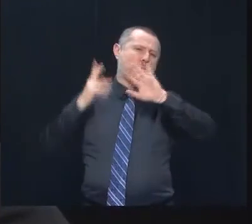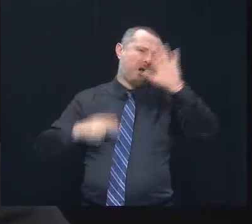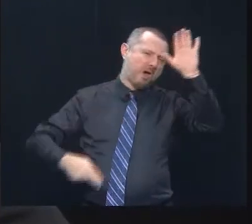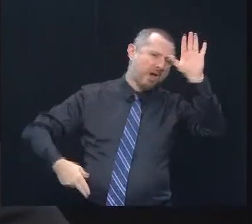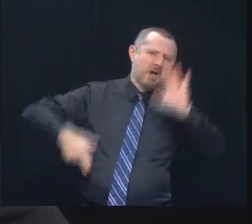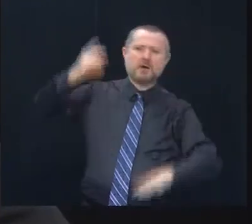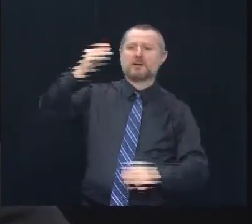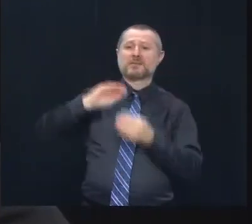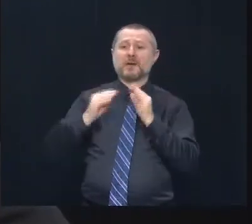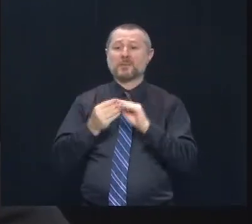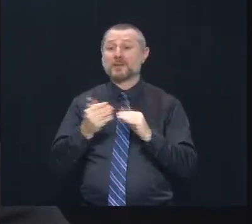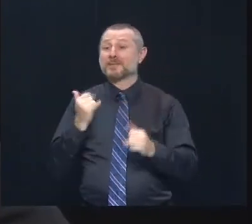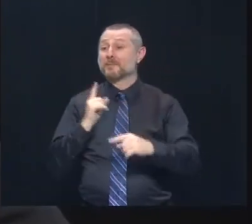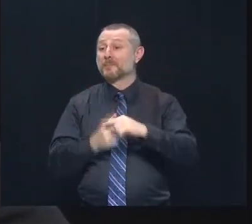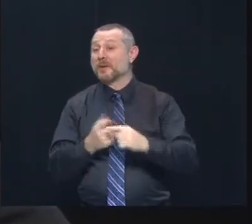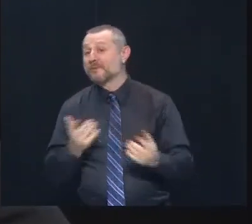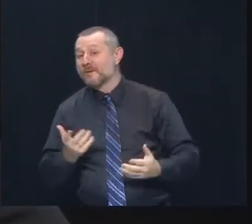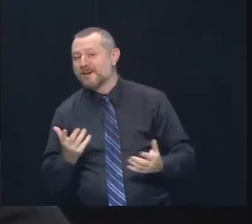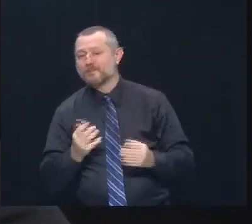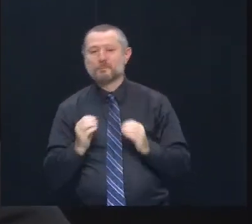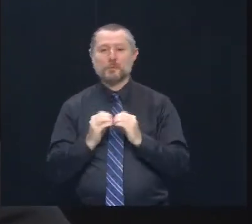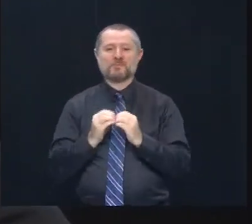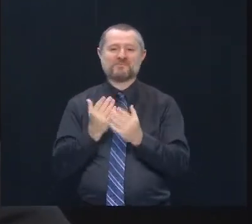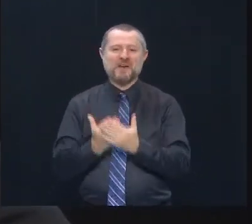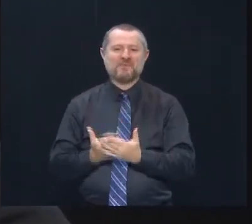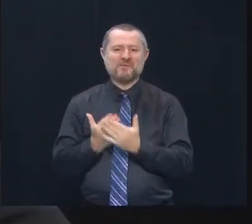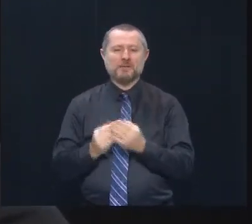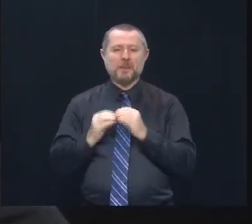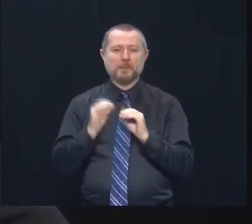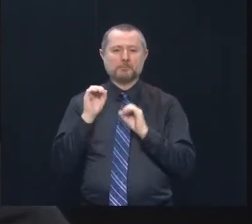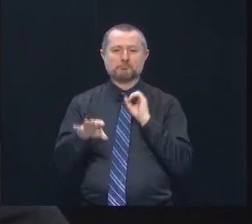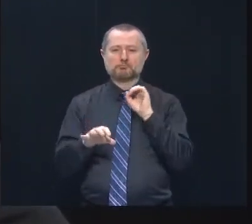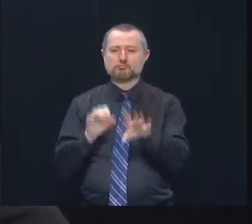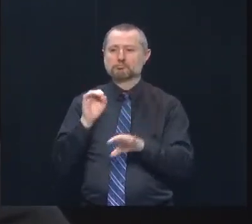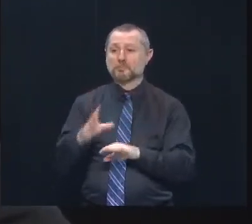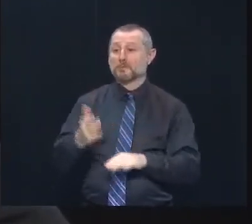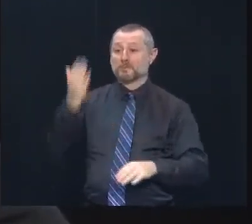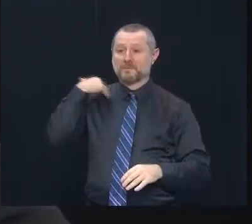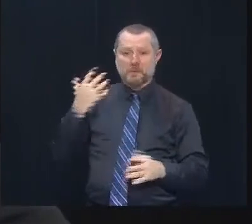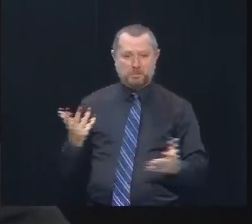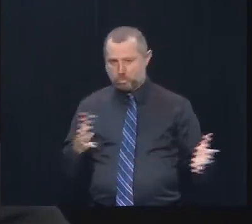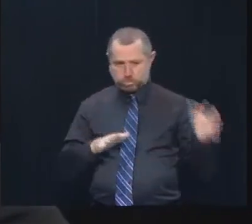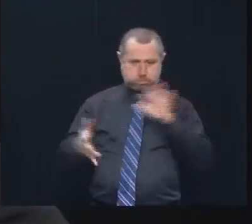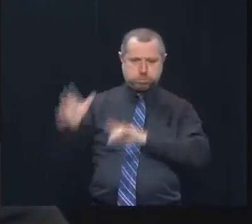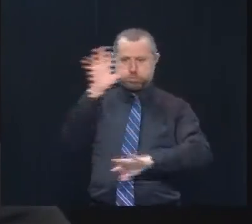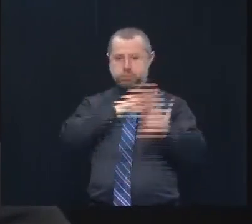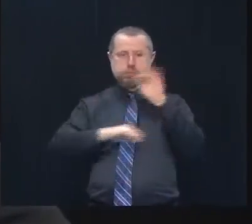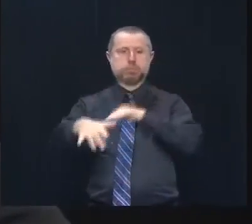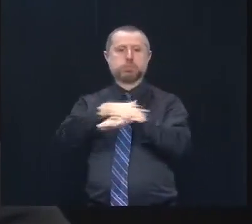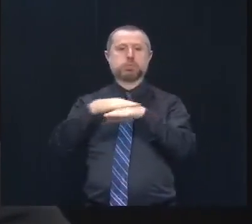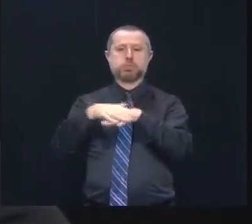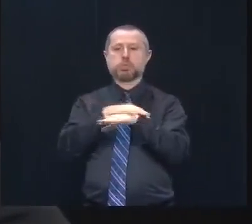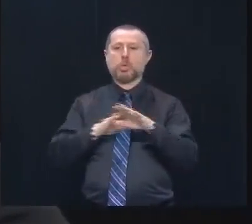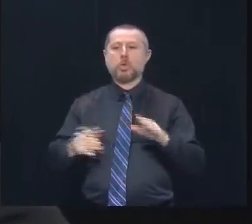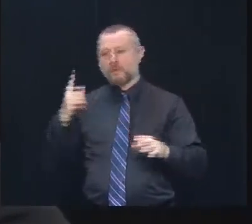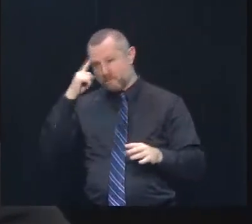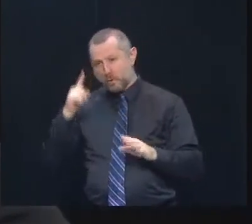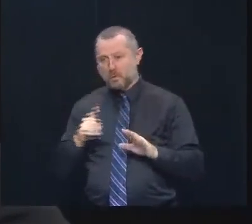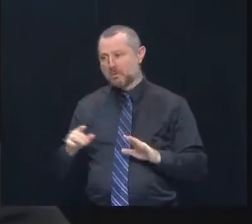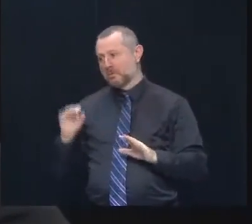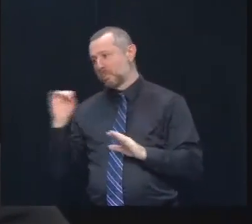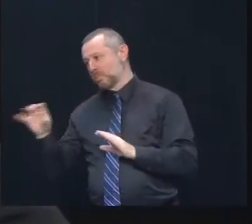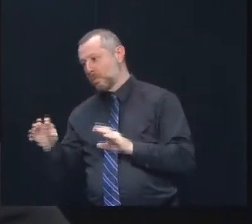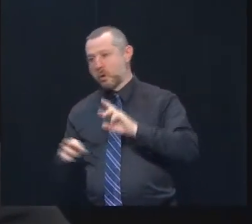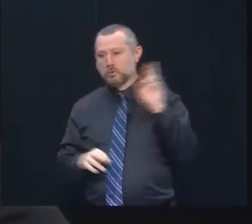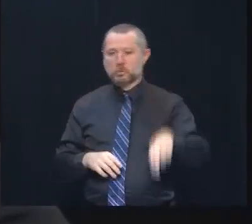now. Before, we didn't have that kind of data. It was Buffalo, Rochester, Western New York was just, you